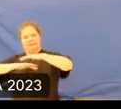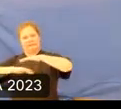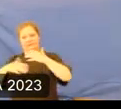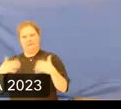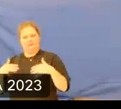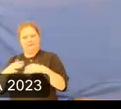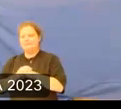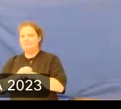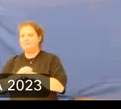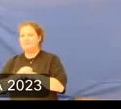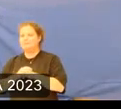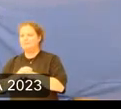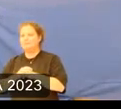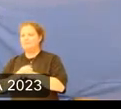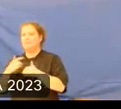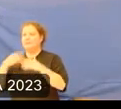force mappings.